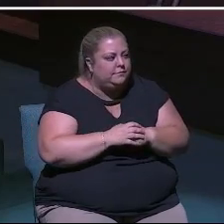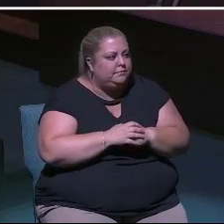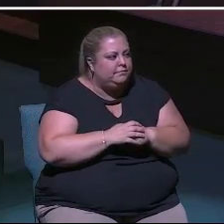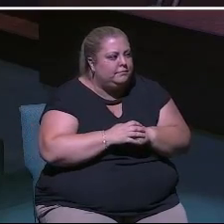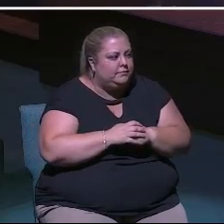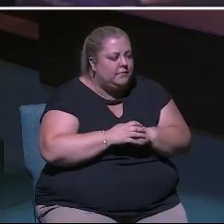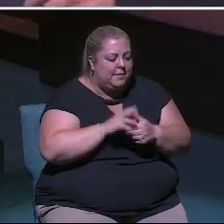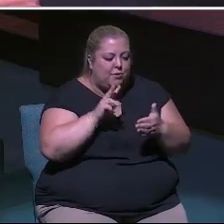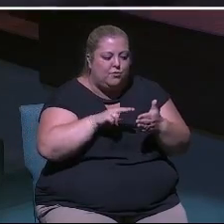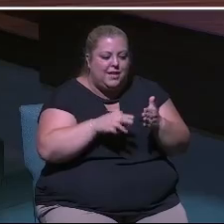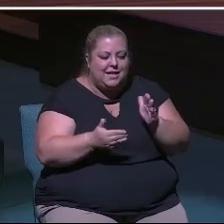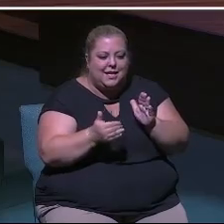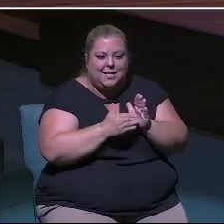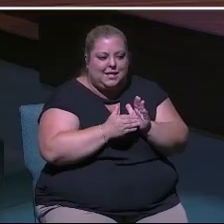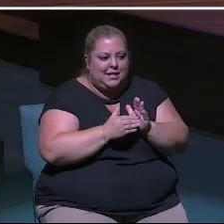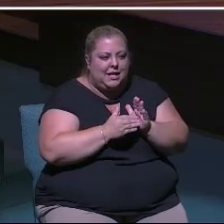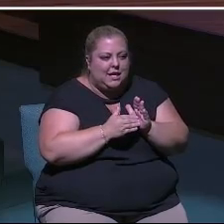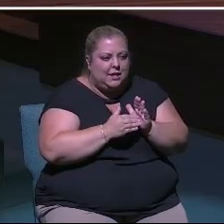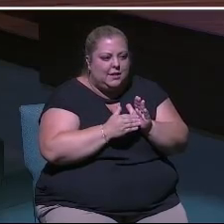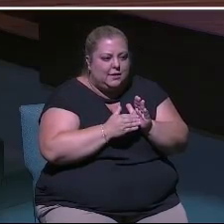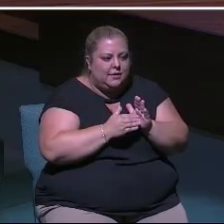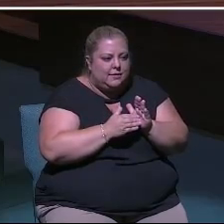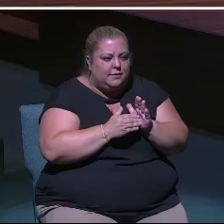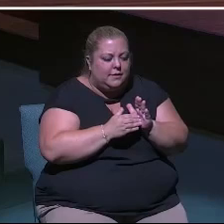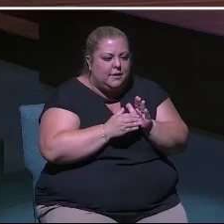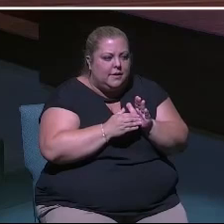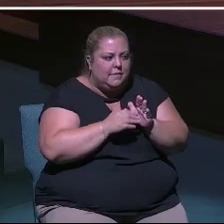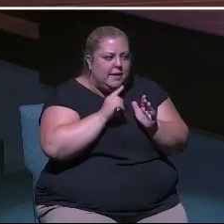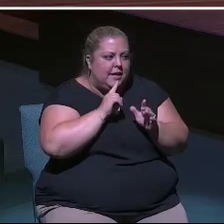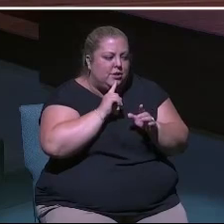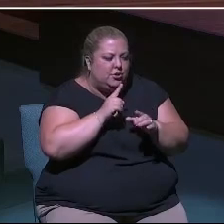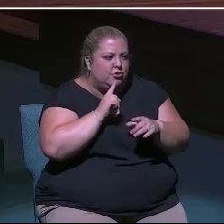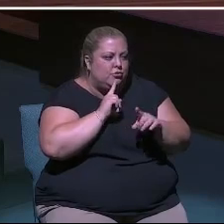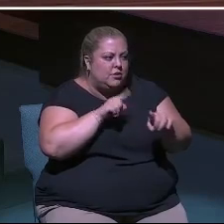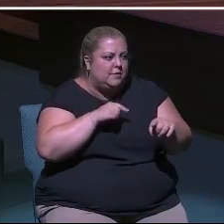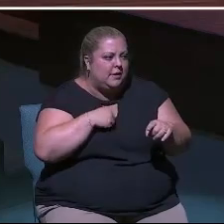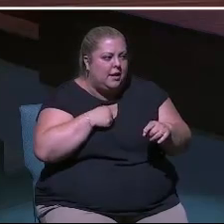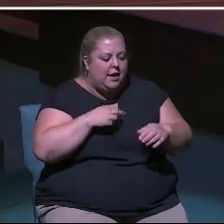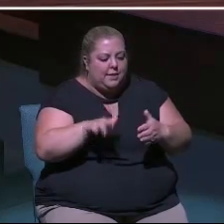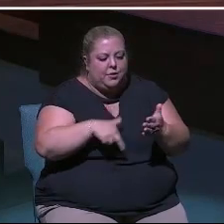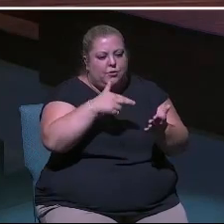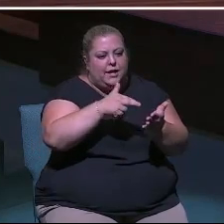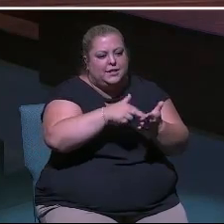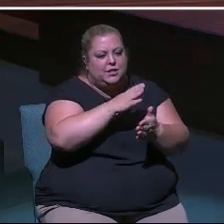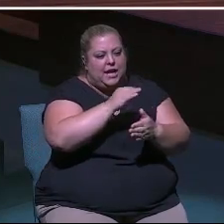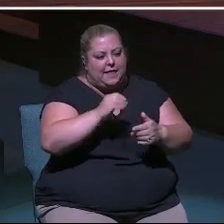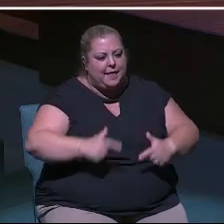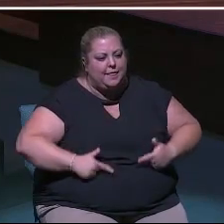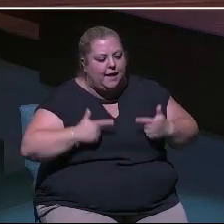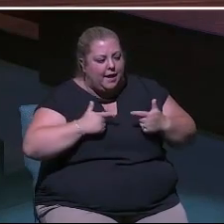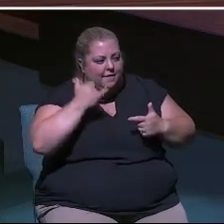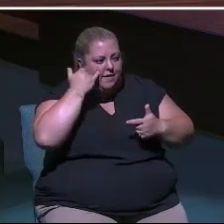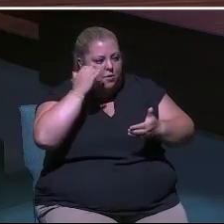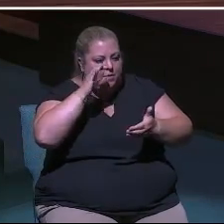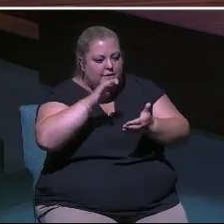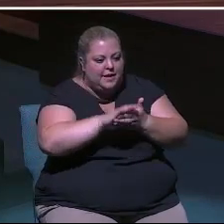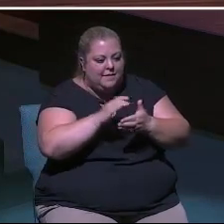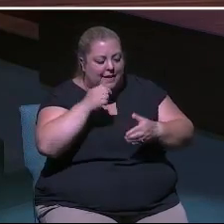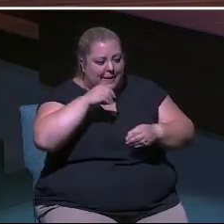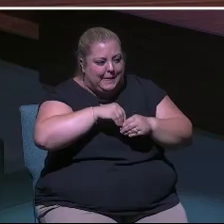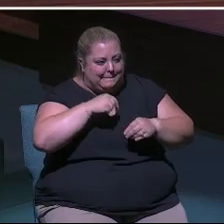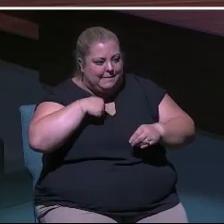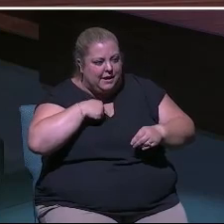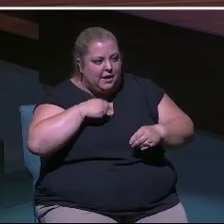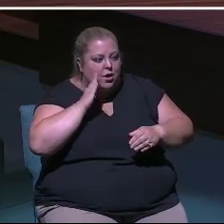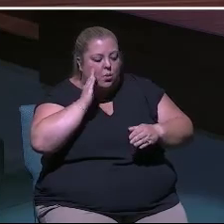Let me read that again and don't get my sign. So respond to that. I am the resurrection and the life. He that believeth in me, though he were dead, yet shall he